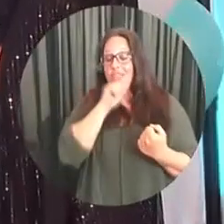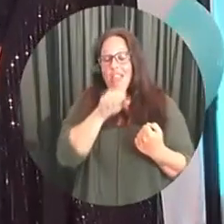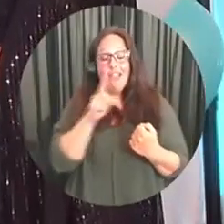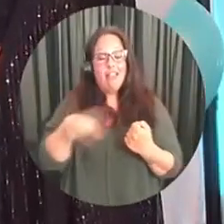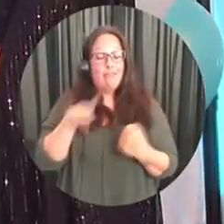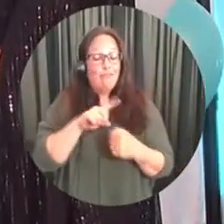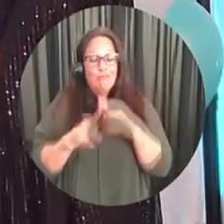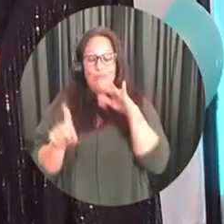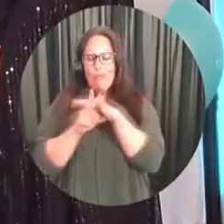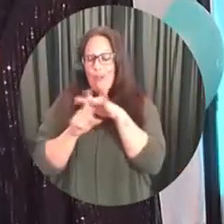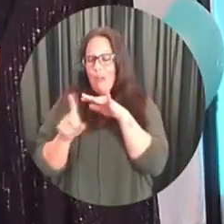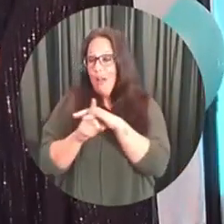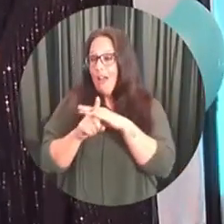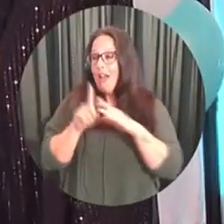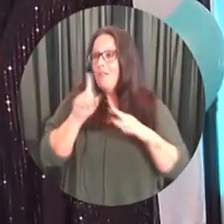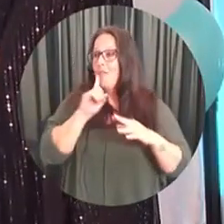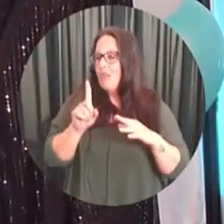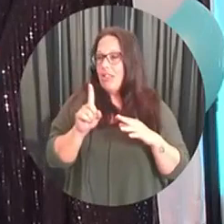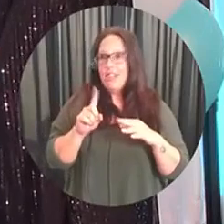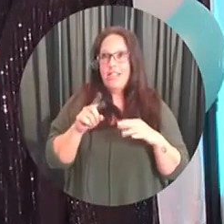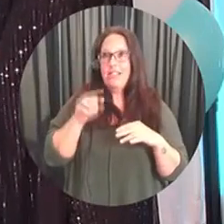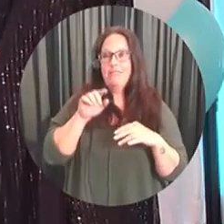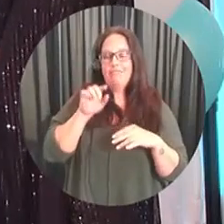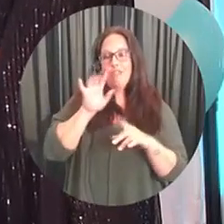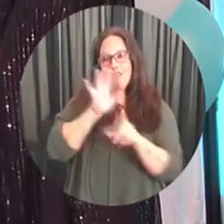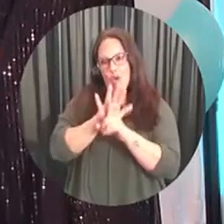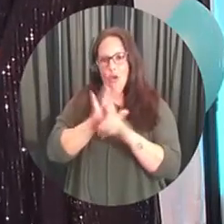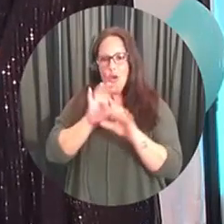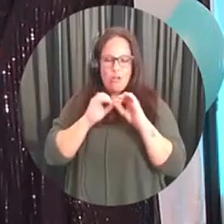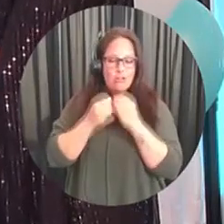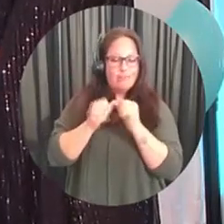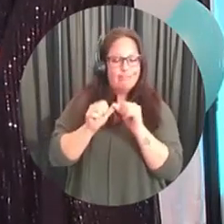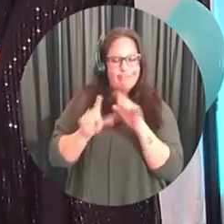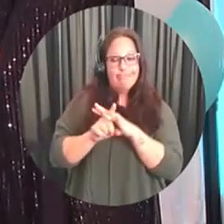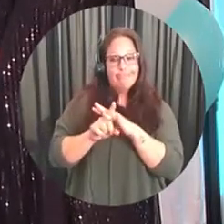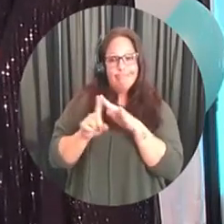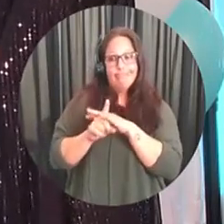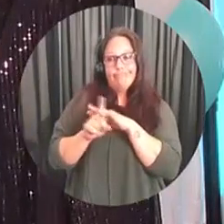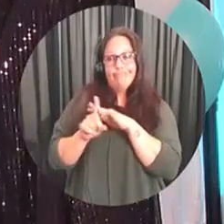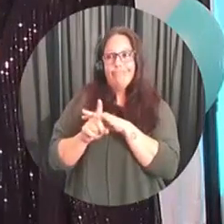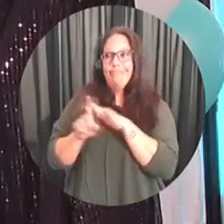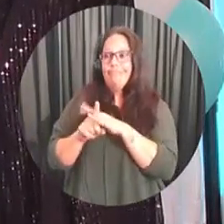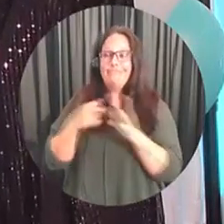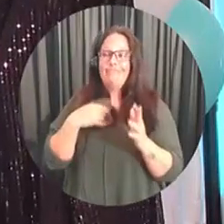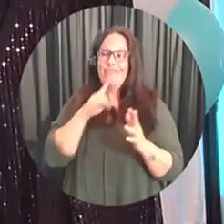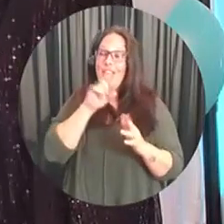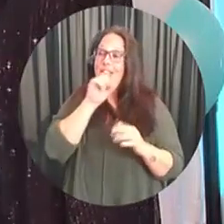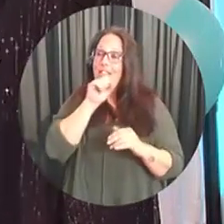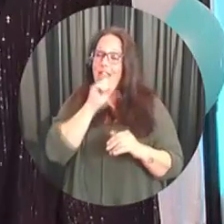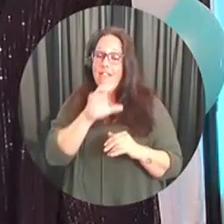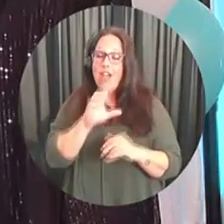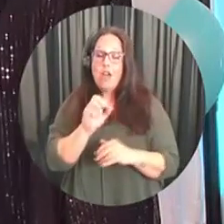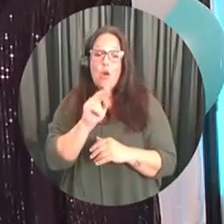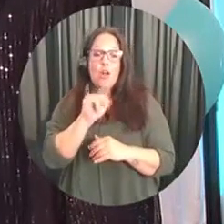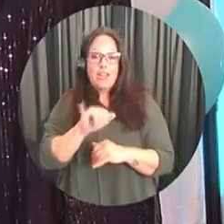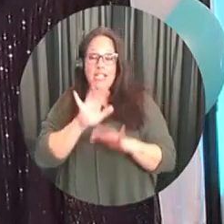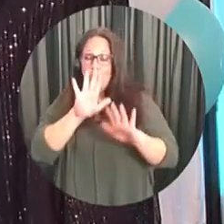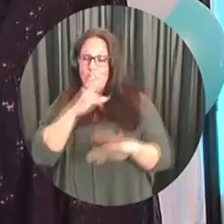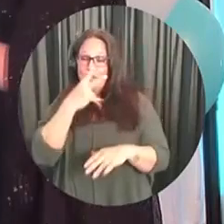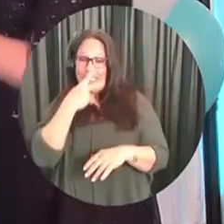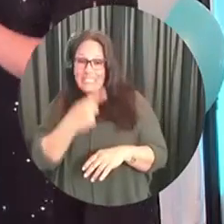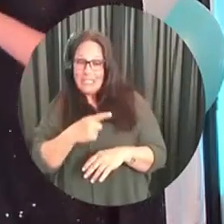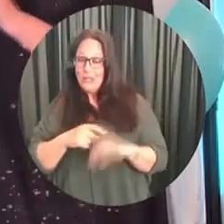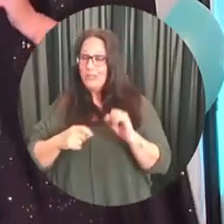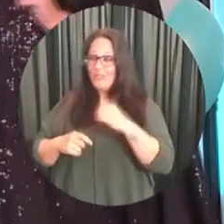all these organizations show up every single year, it's just amazing. Amazing. I love it. Courtney, so great to see you. Yeah, thank you.